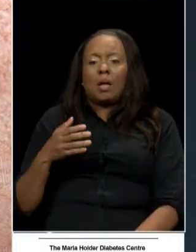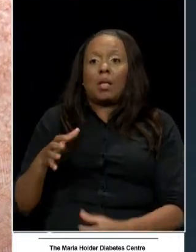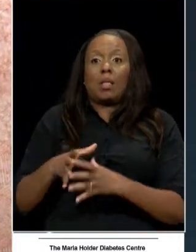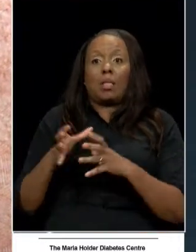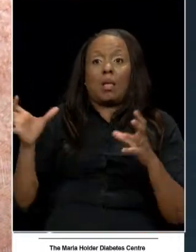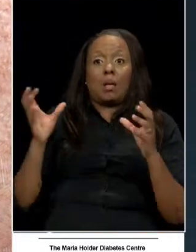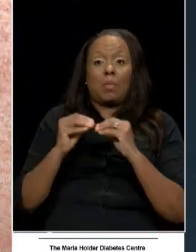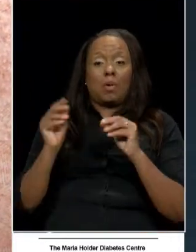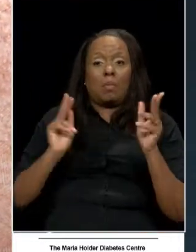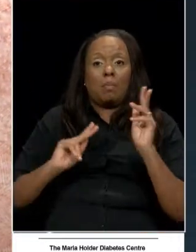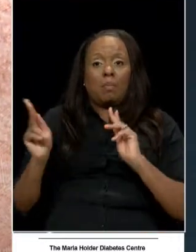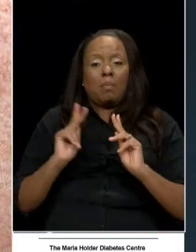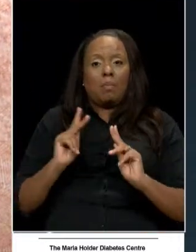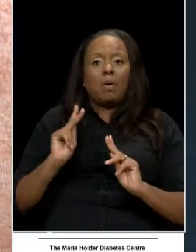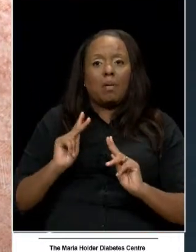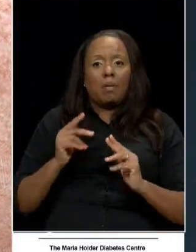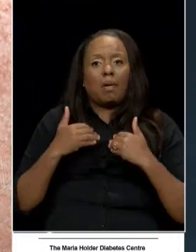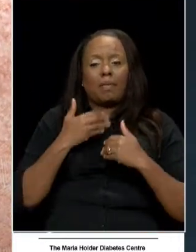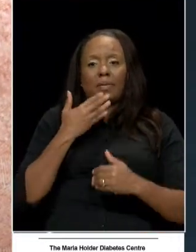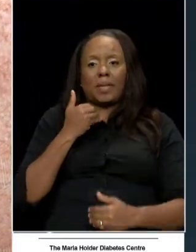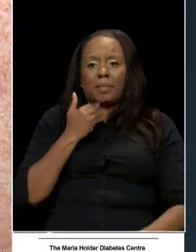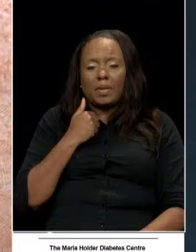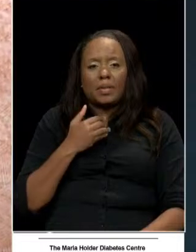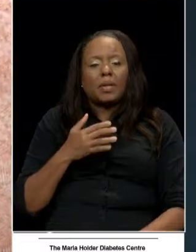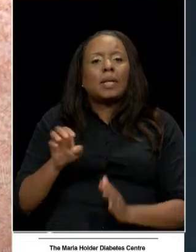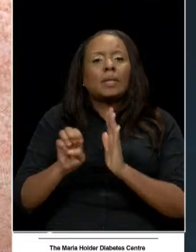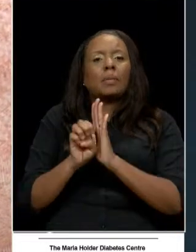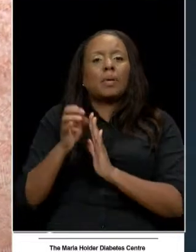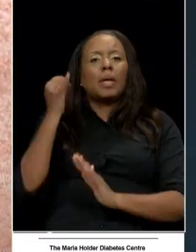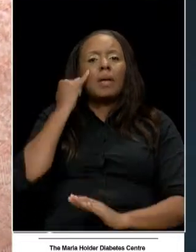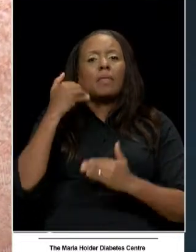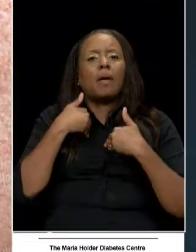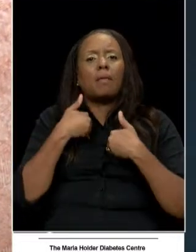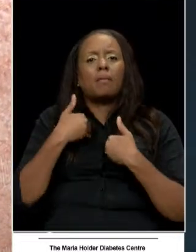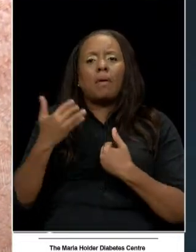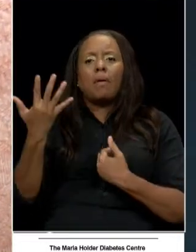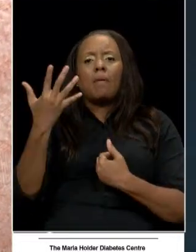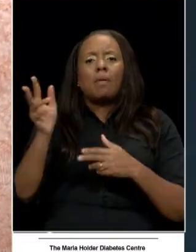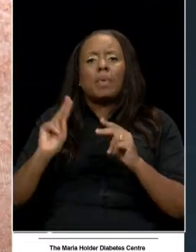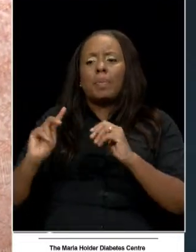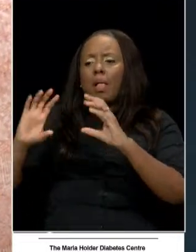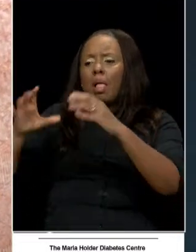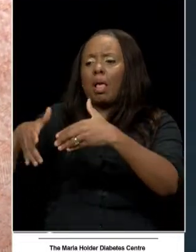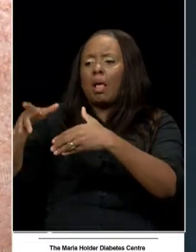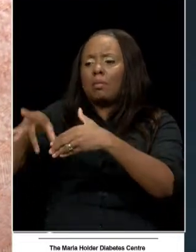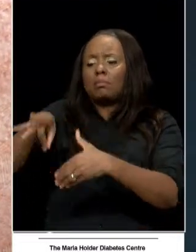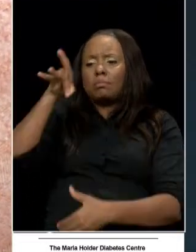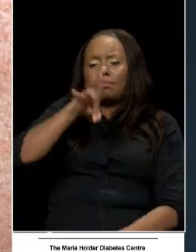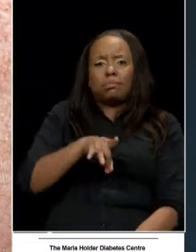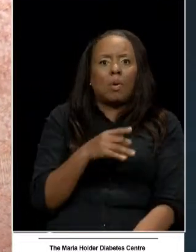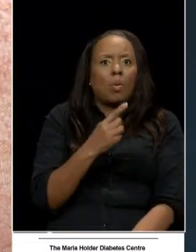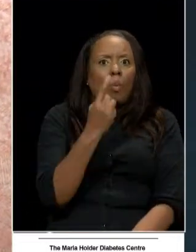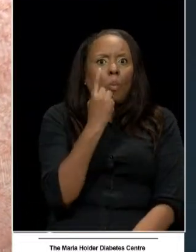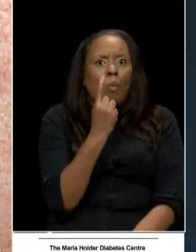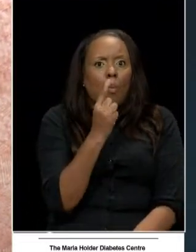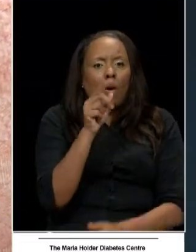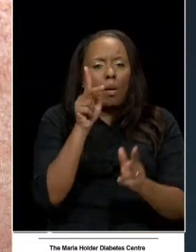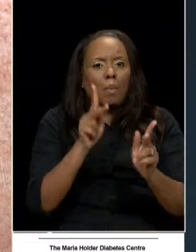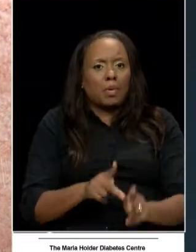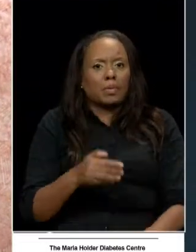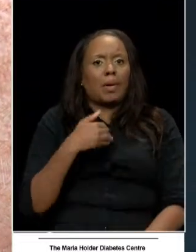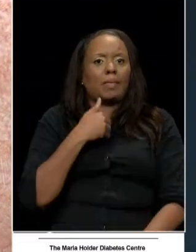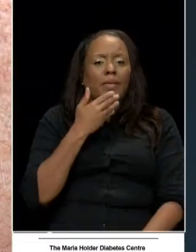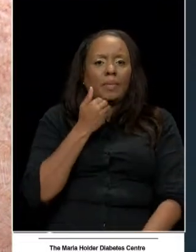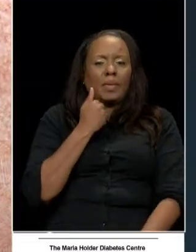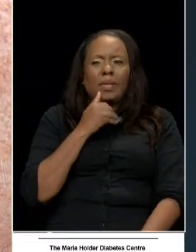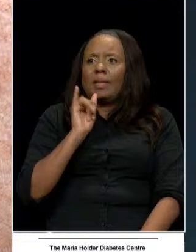actually understand how much that is with a population of just over 200 or just about 270,000. And we still deal with